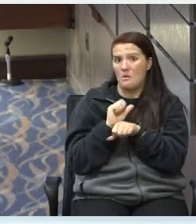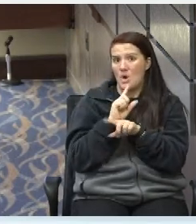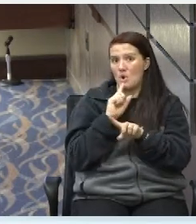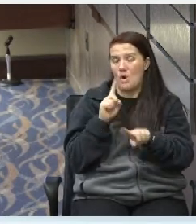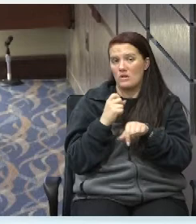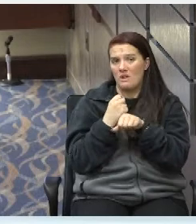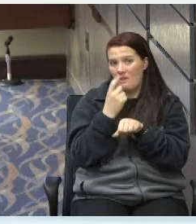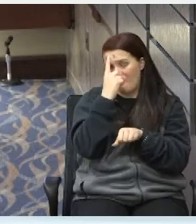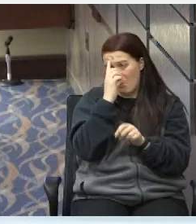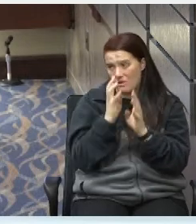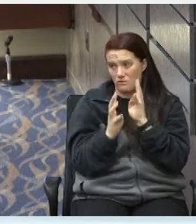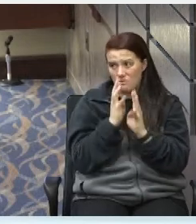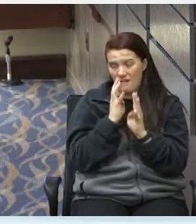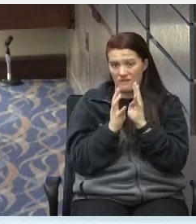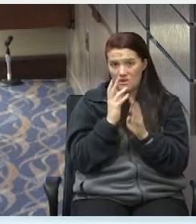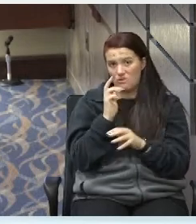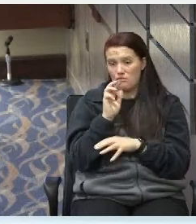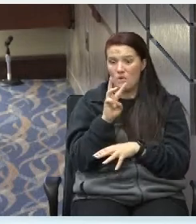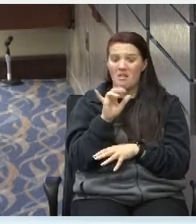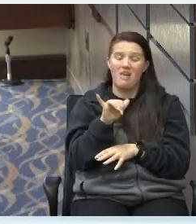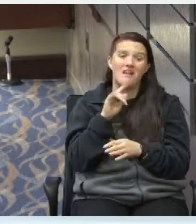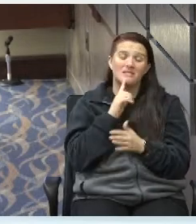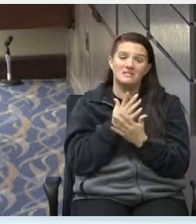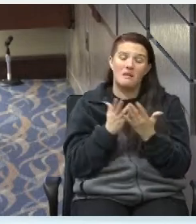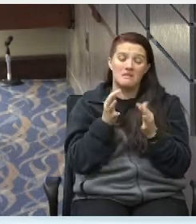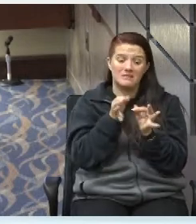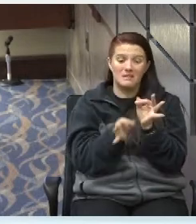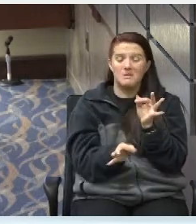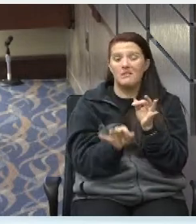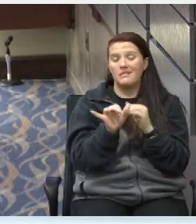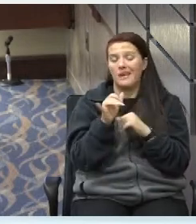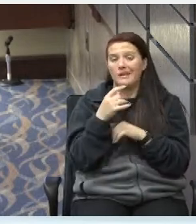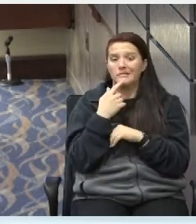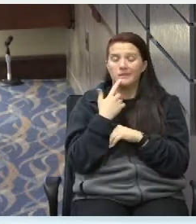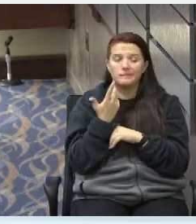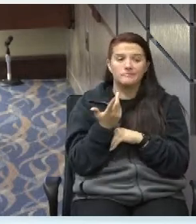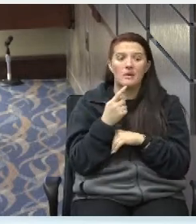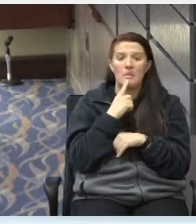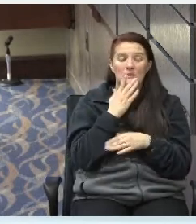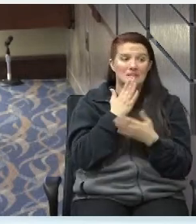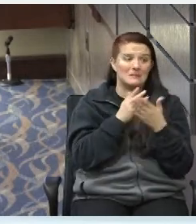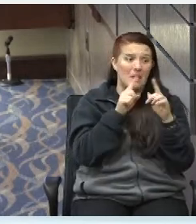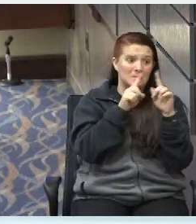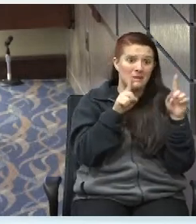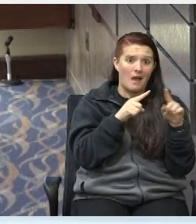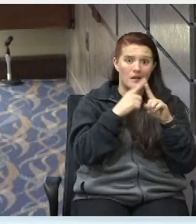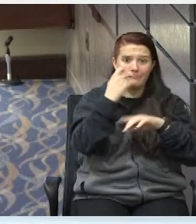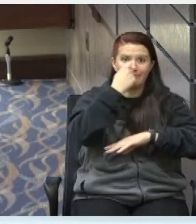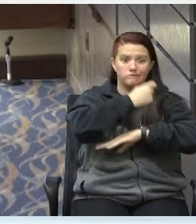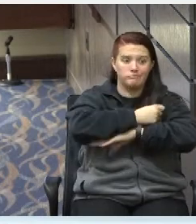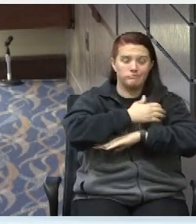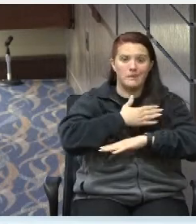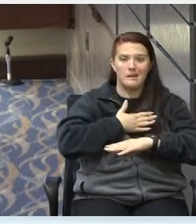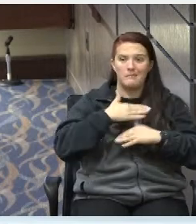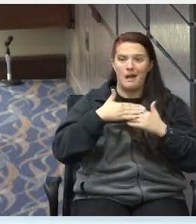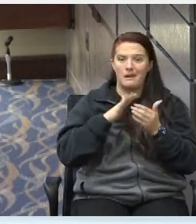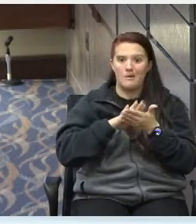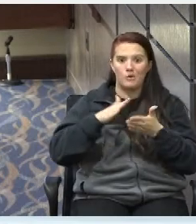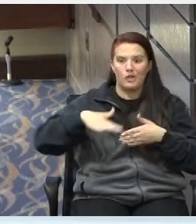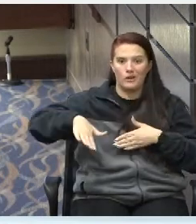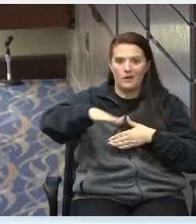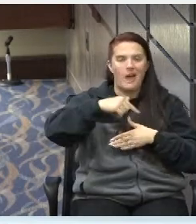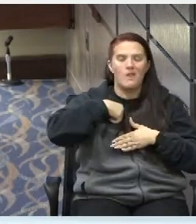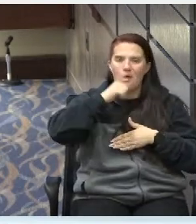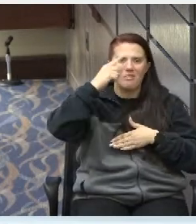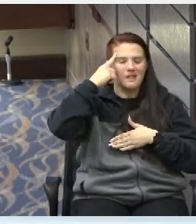generated for the traffic crew. So that could be something as simple as saying, there's a stop sign knocked down in my neighborhood, or I don't think my speed